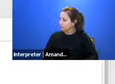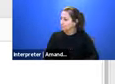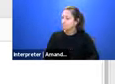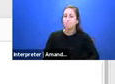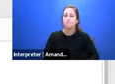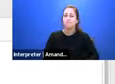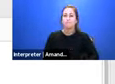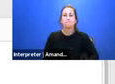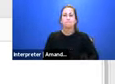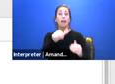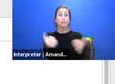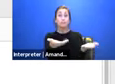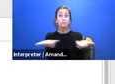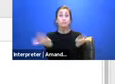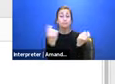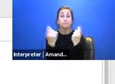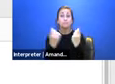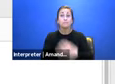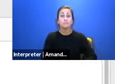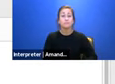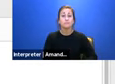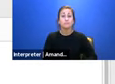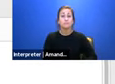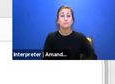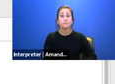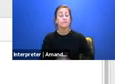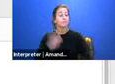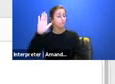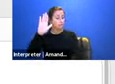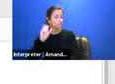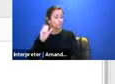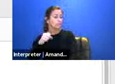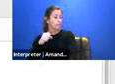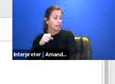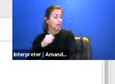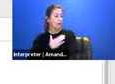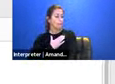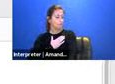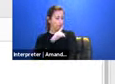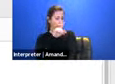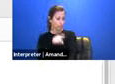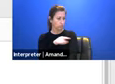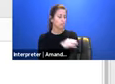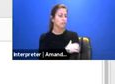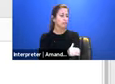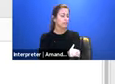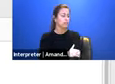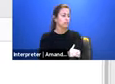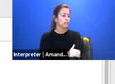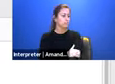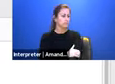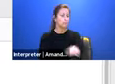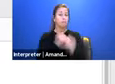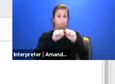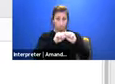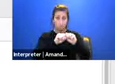right, anyone else? Hi, this is Ms. Pearson. My question to this is, I know you sent the survey out. I'm assuming it